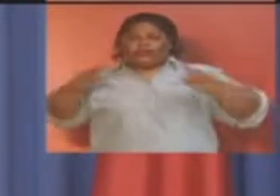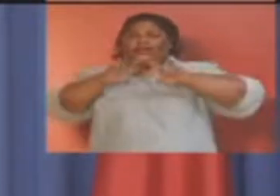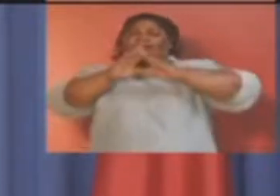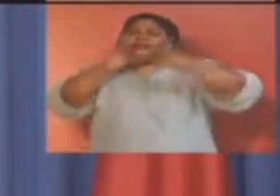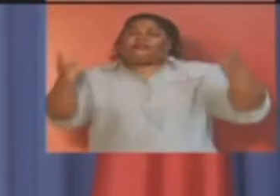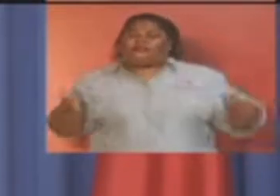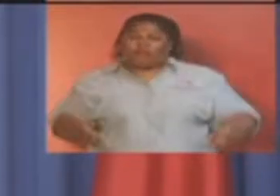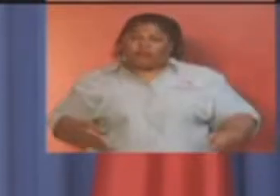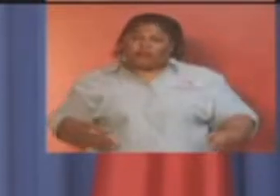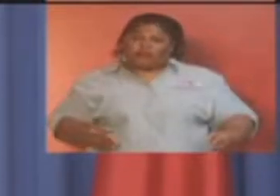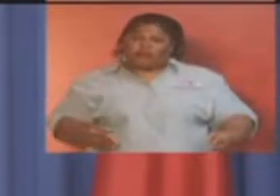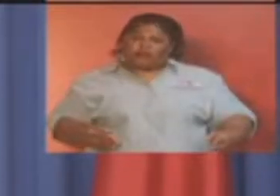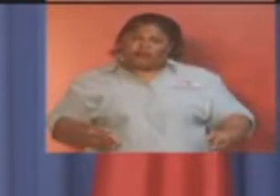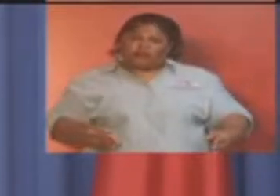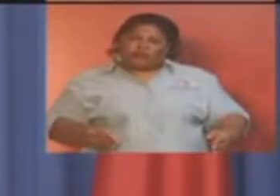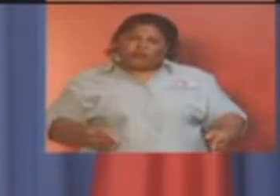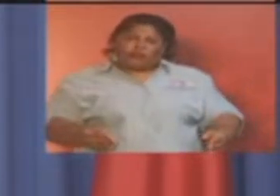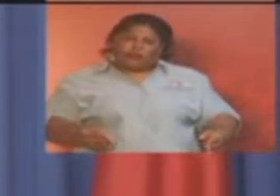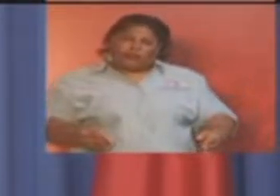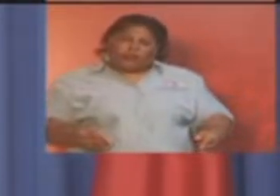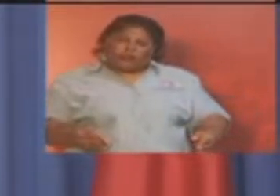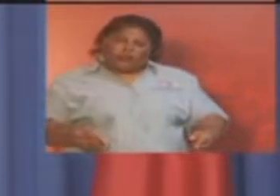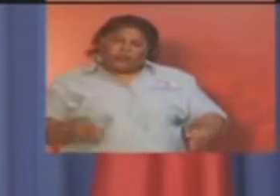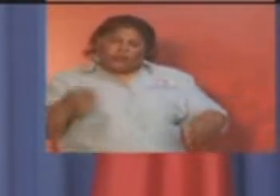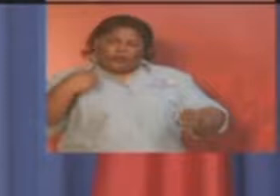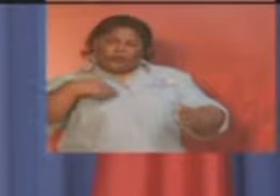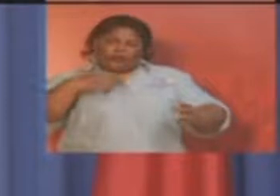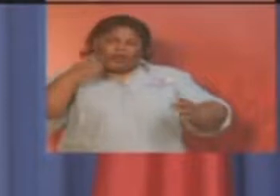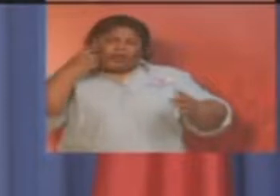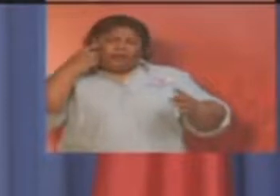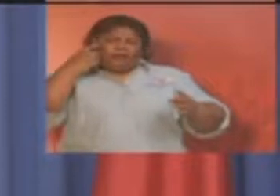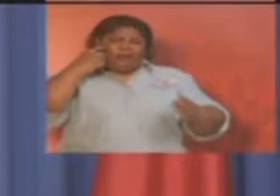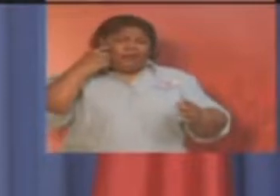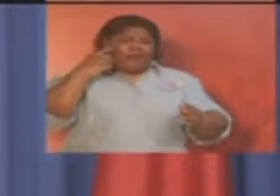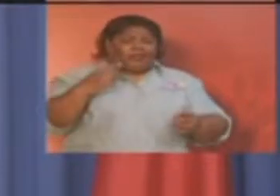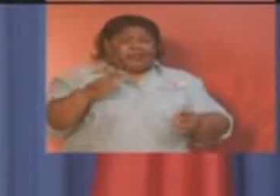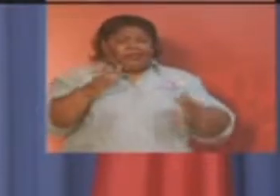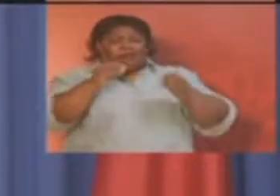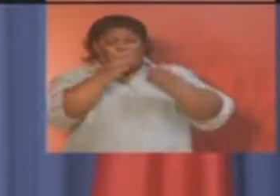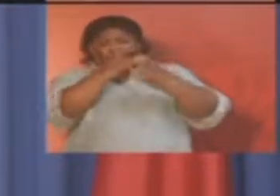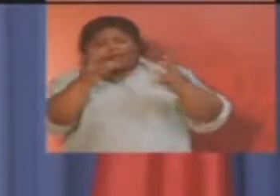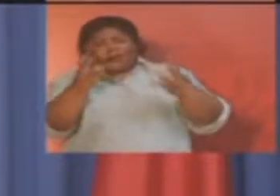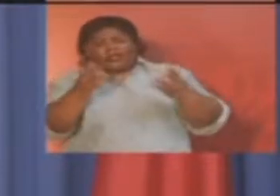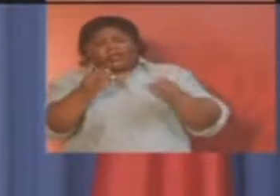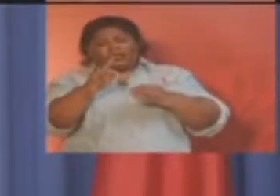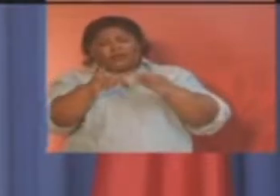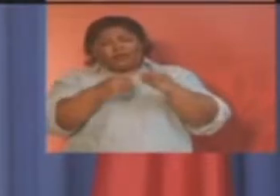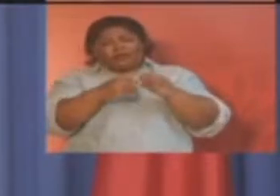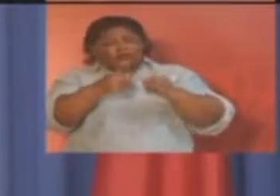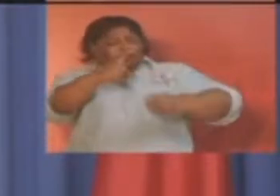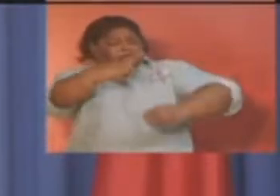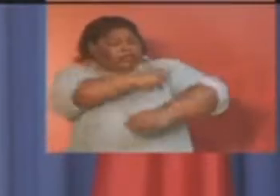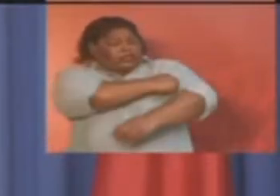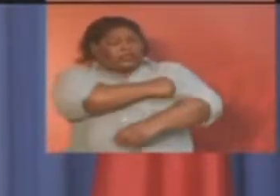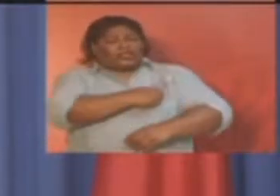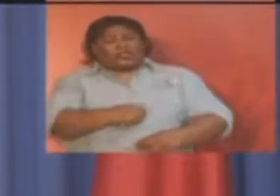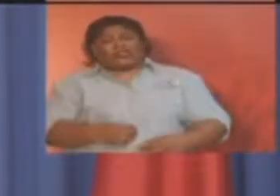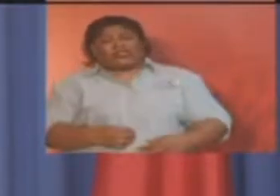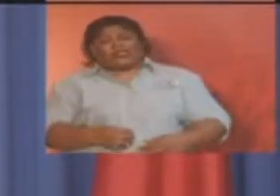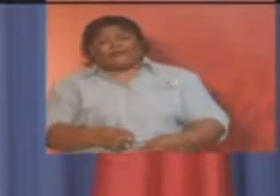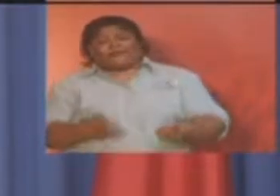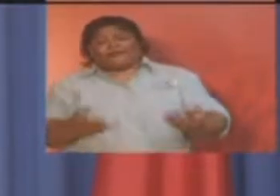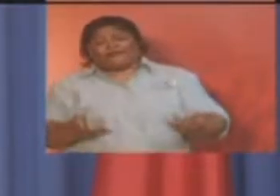think we would have seen news about Sinopharm. So I think the vaccines, together with the measures that we put in place today,